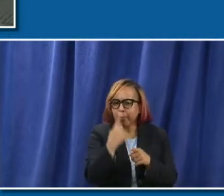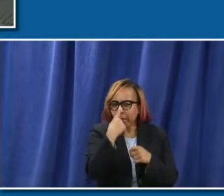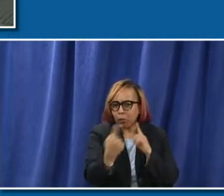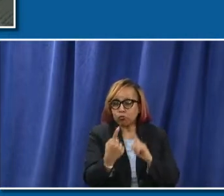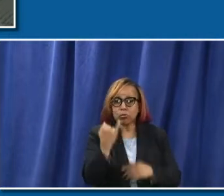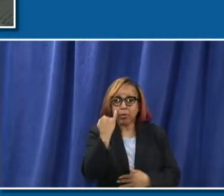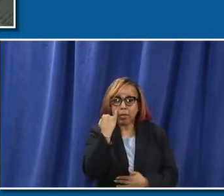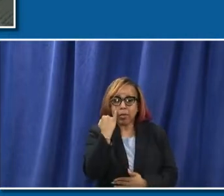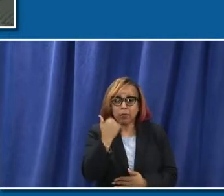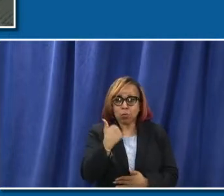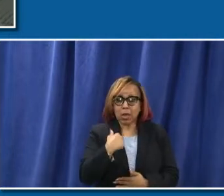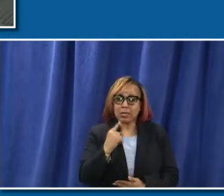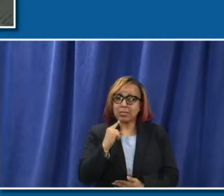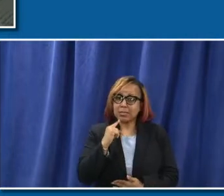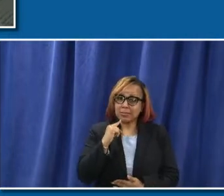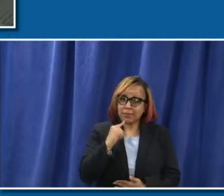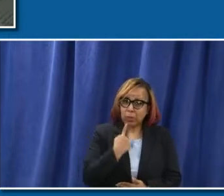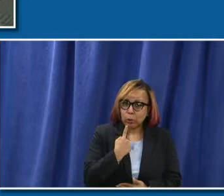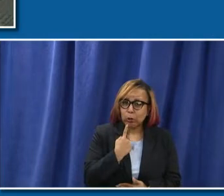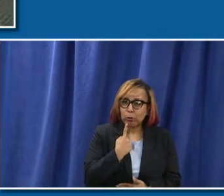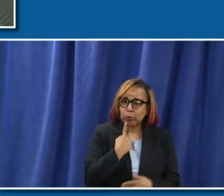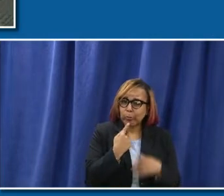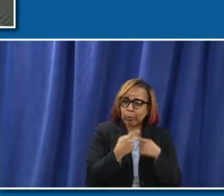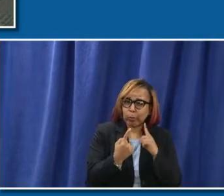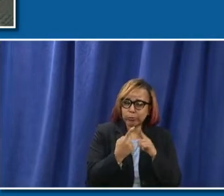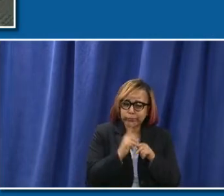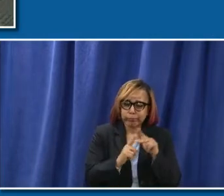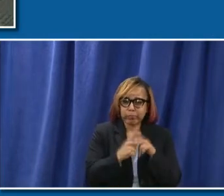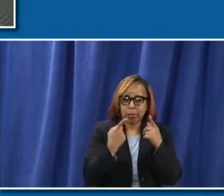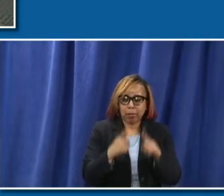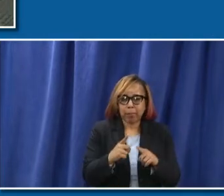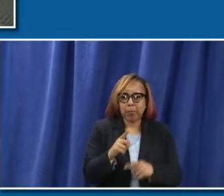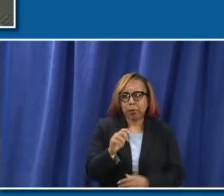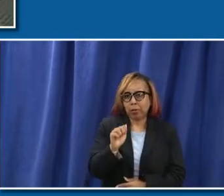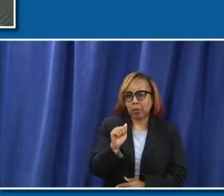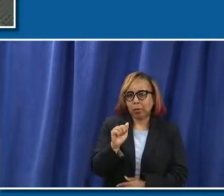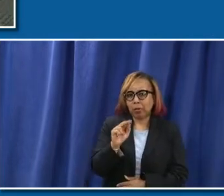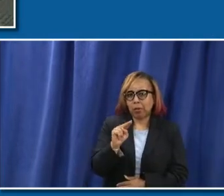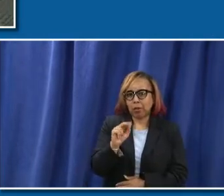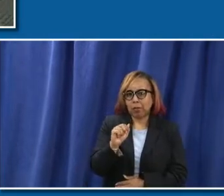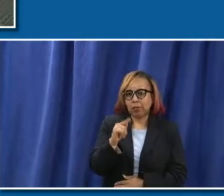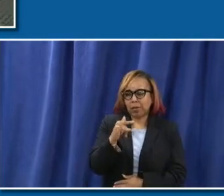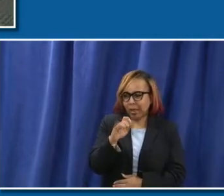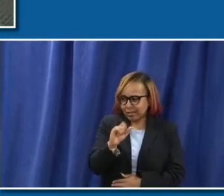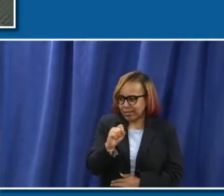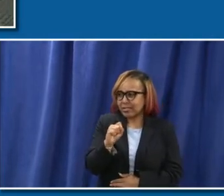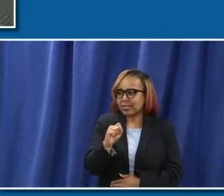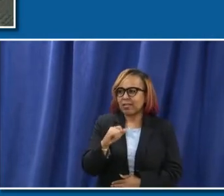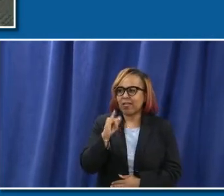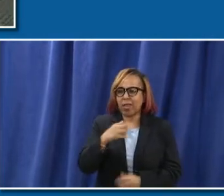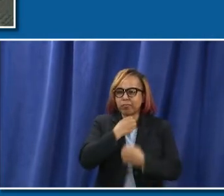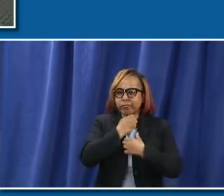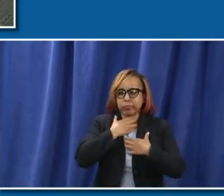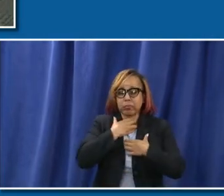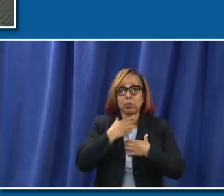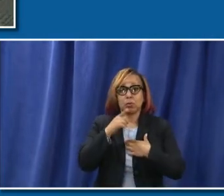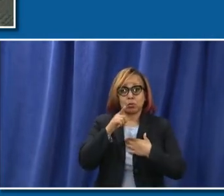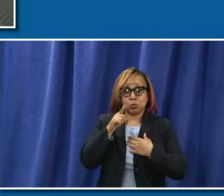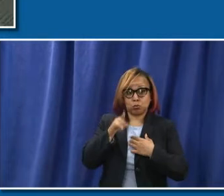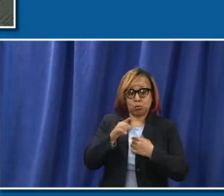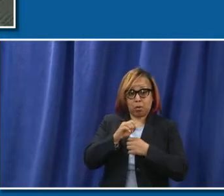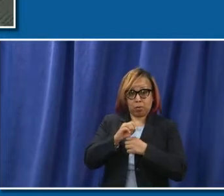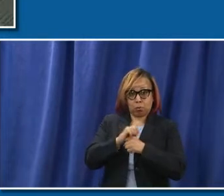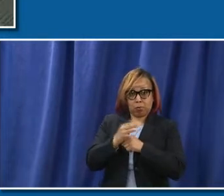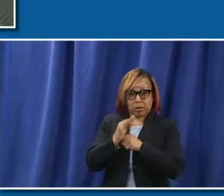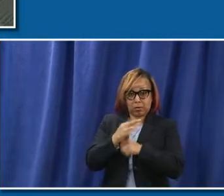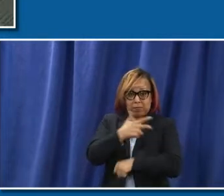you've had a severe allergic reaction, also known as anaphylaxis, to the COVID-19 vaccine itself, or